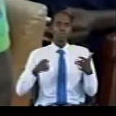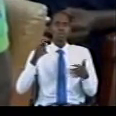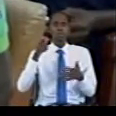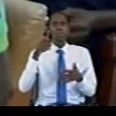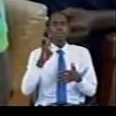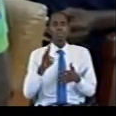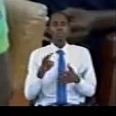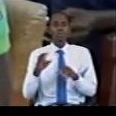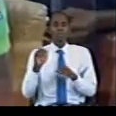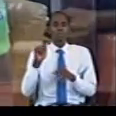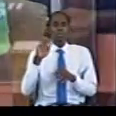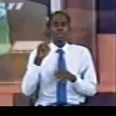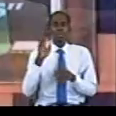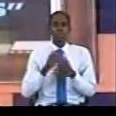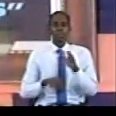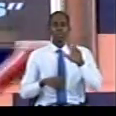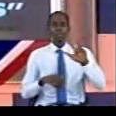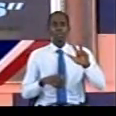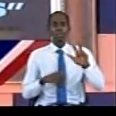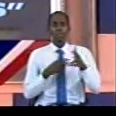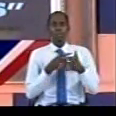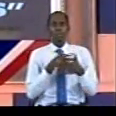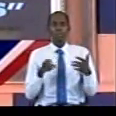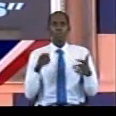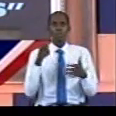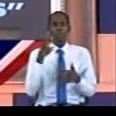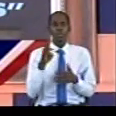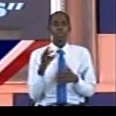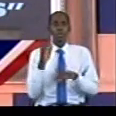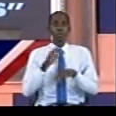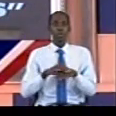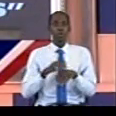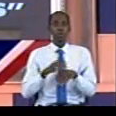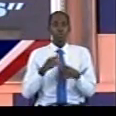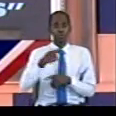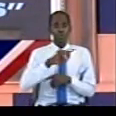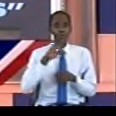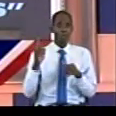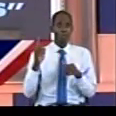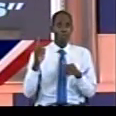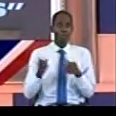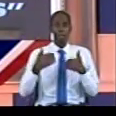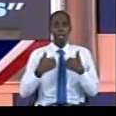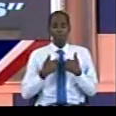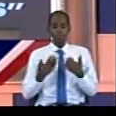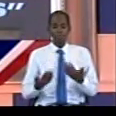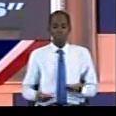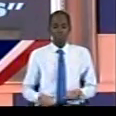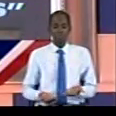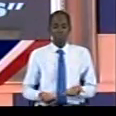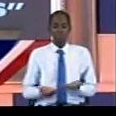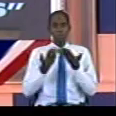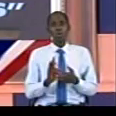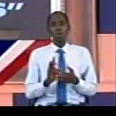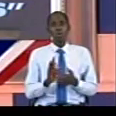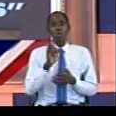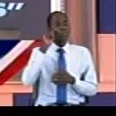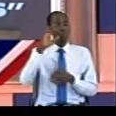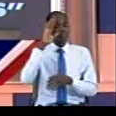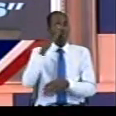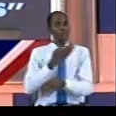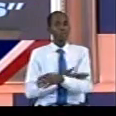you first, God, having raised up Jesus, his son, sent him. That's